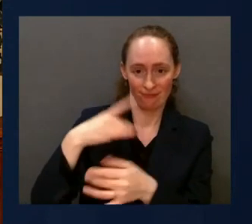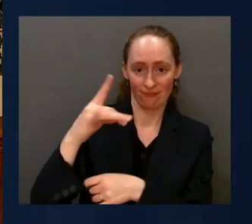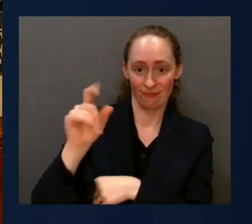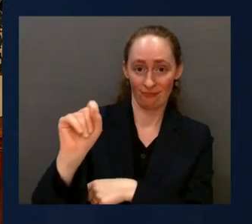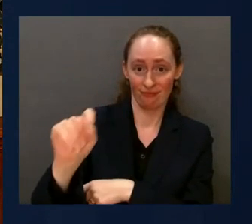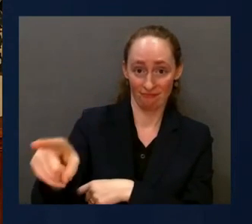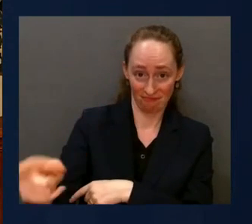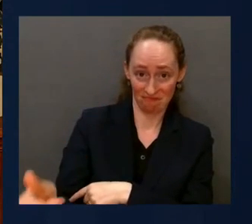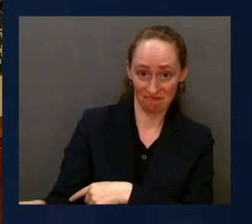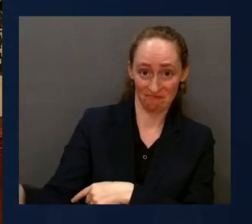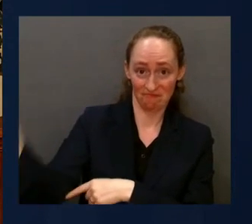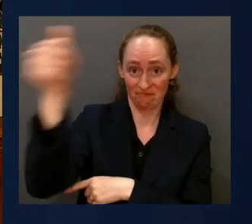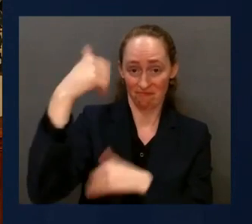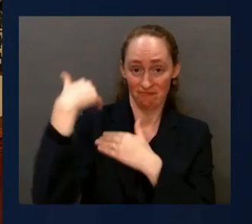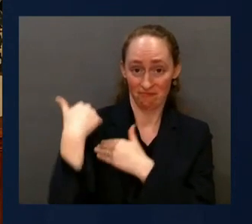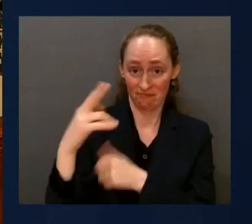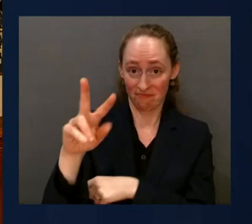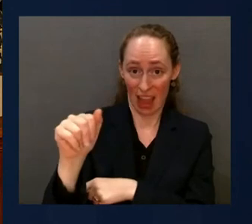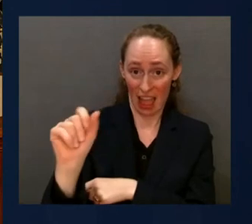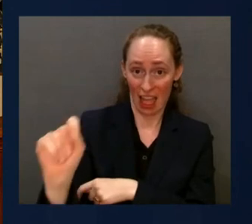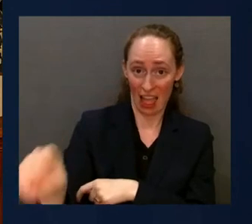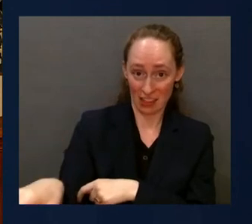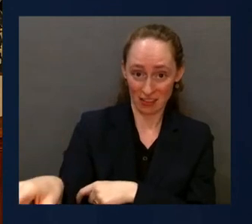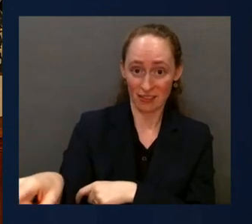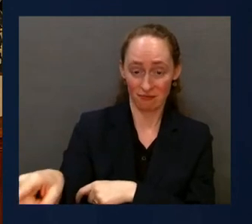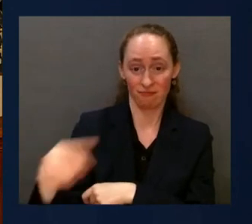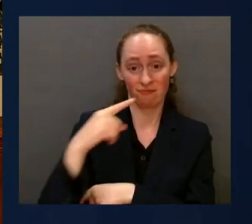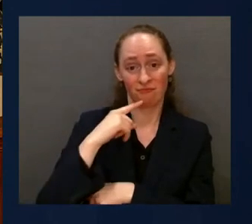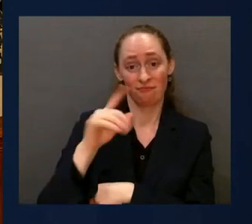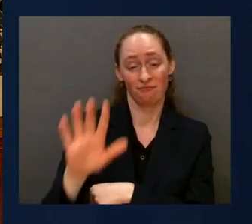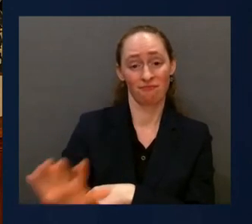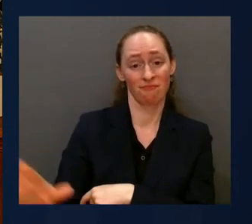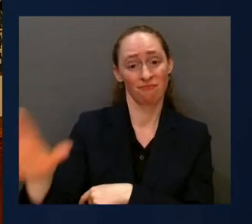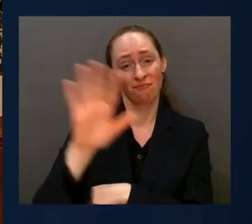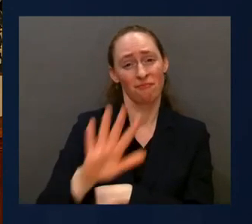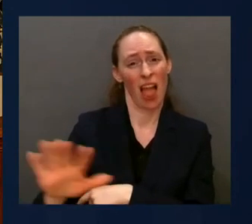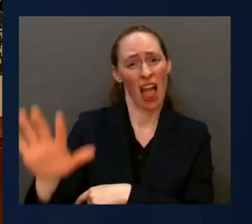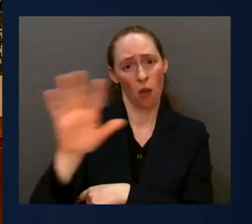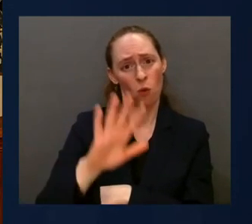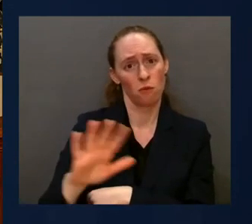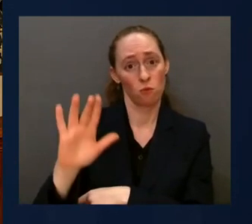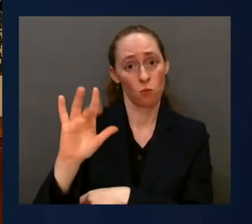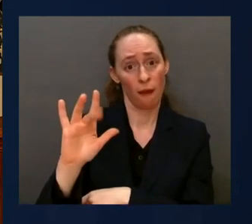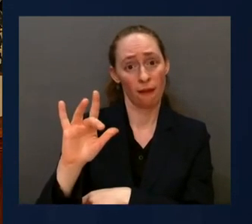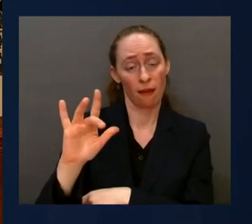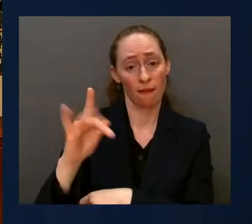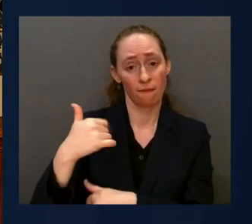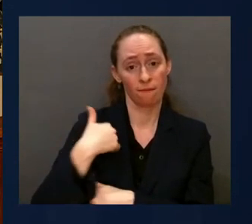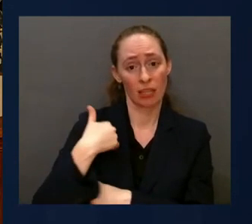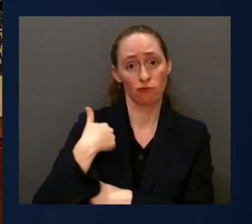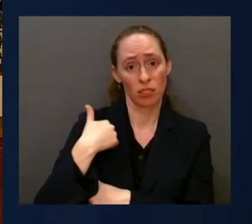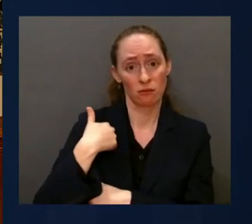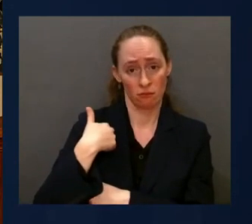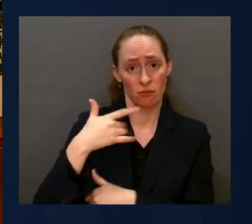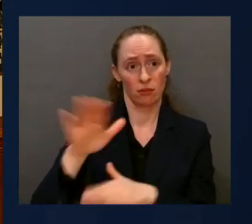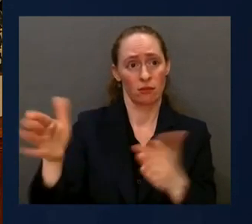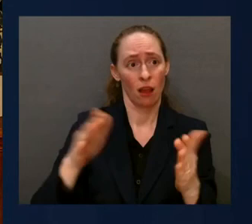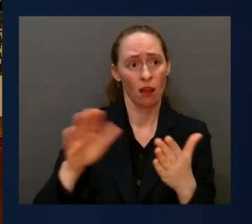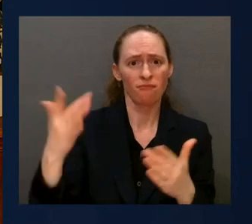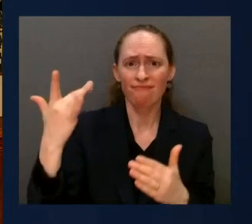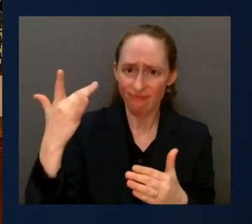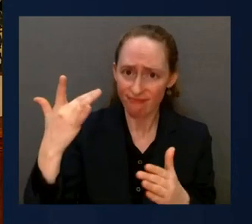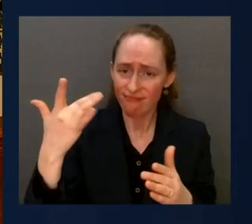on suicide. Now we're losing 17 a day to the silent scourge of suicide. 17 veterans a